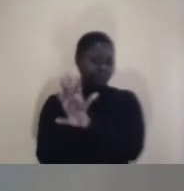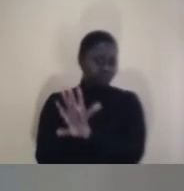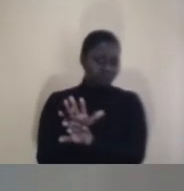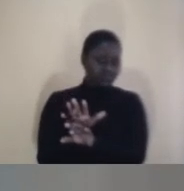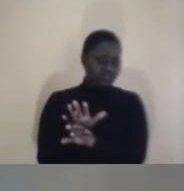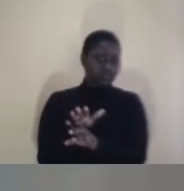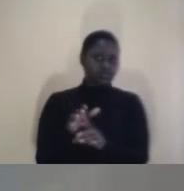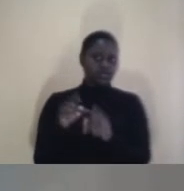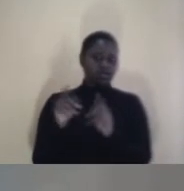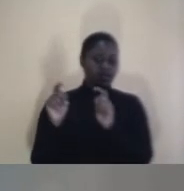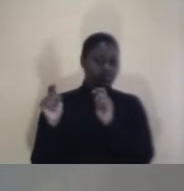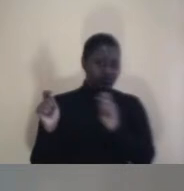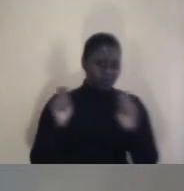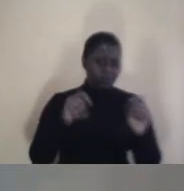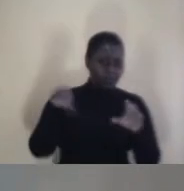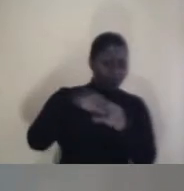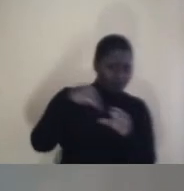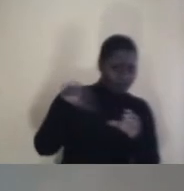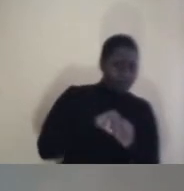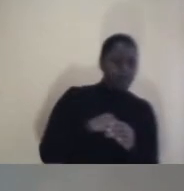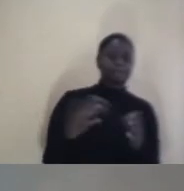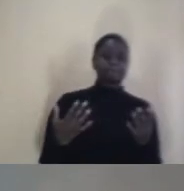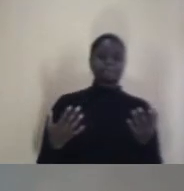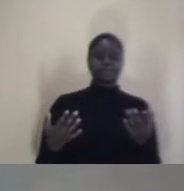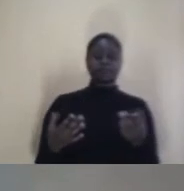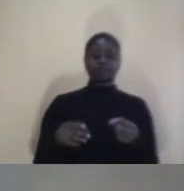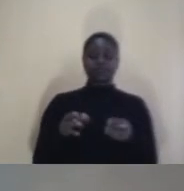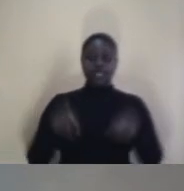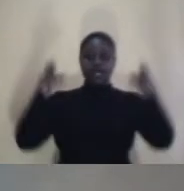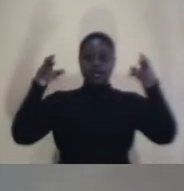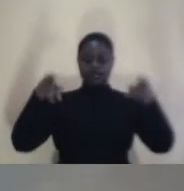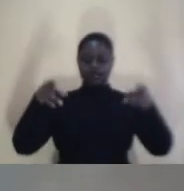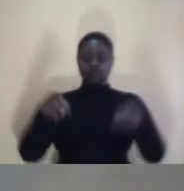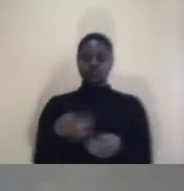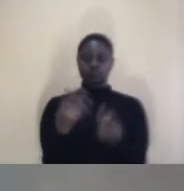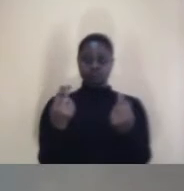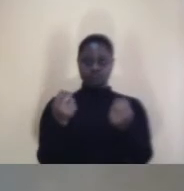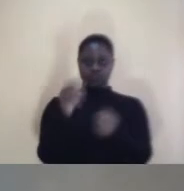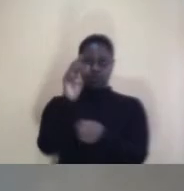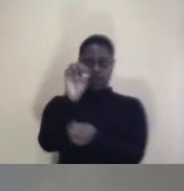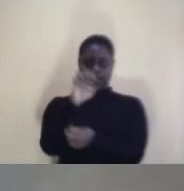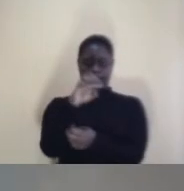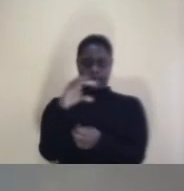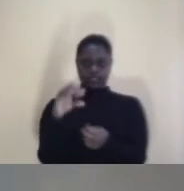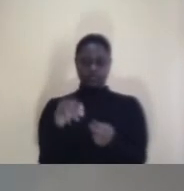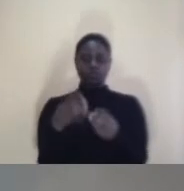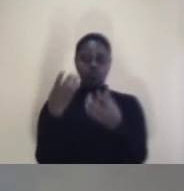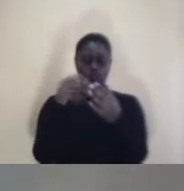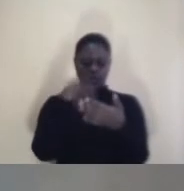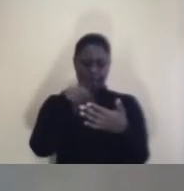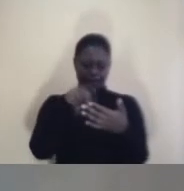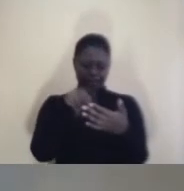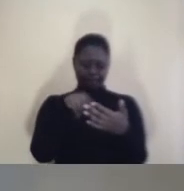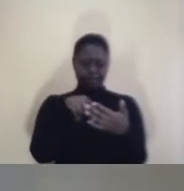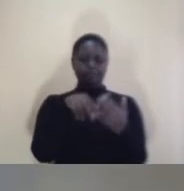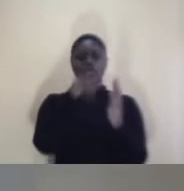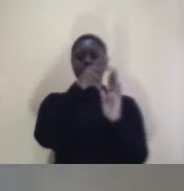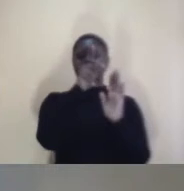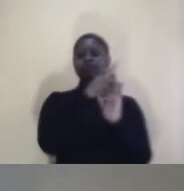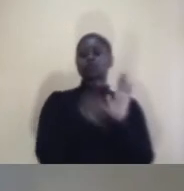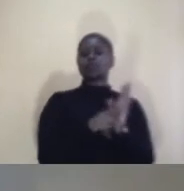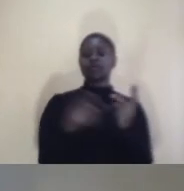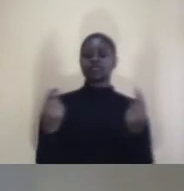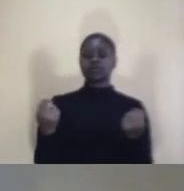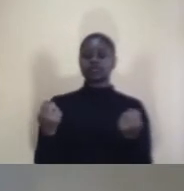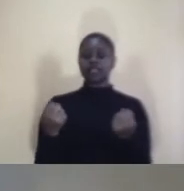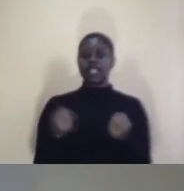her notorious history involving her husband and tenders. I'd hoped that the new MEC would revise the policy direction of the department and scrap plans